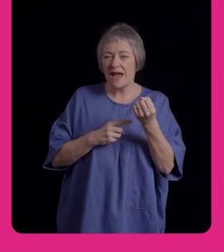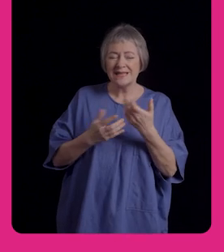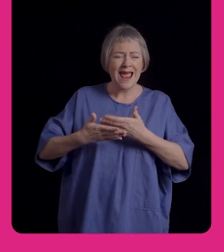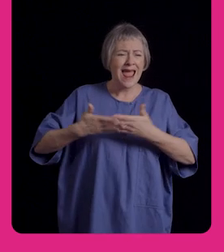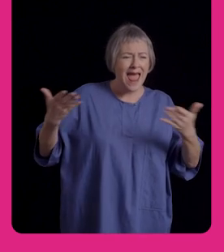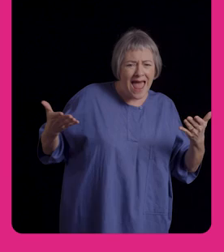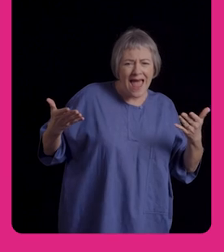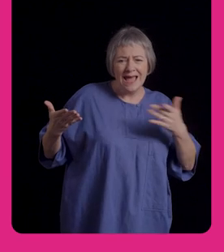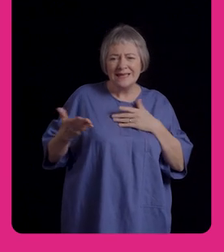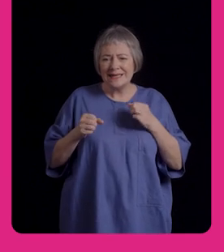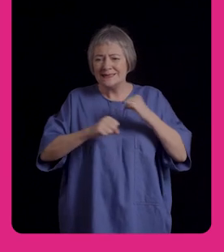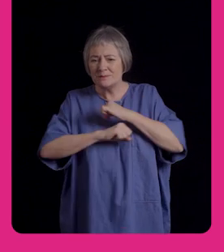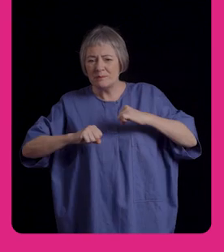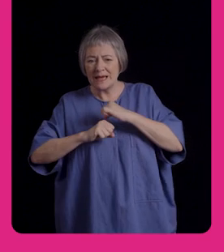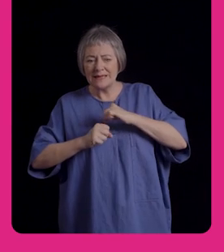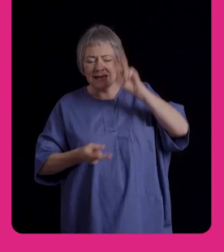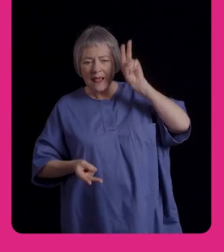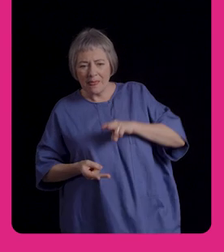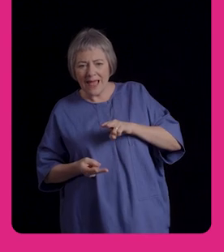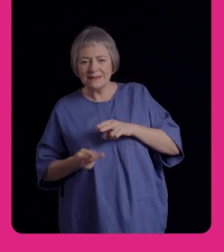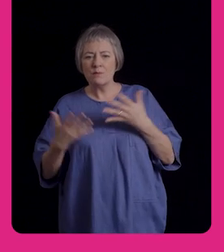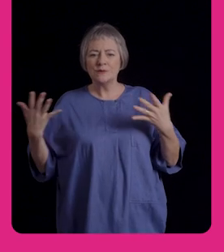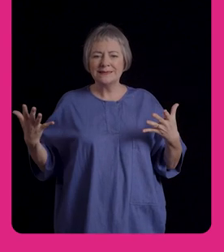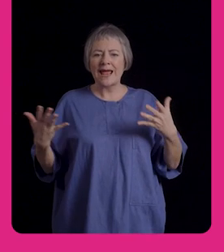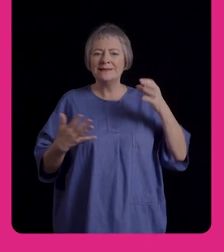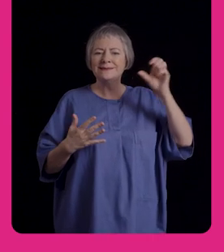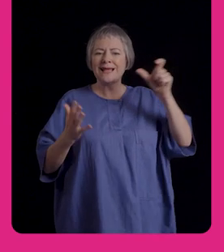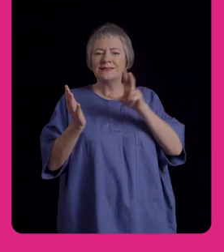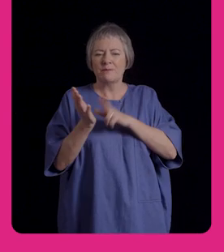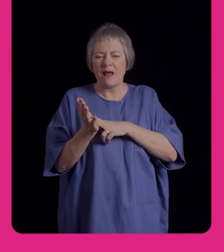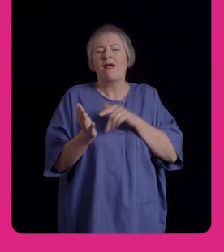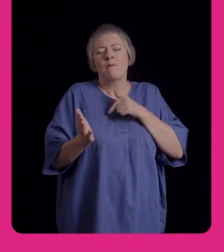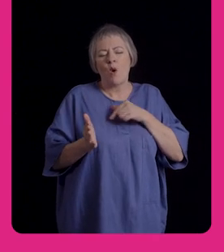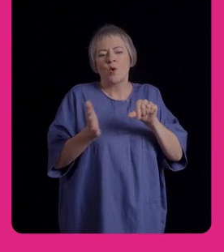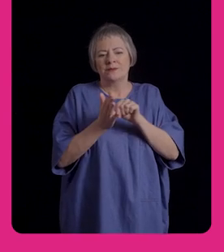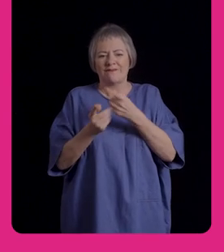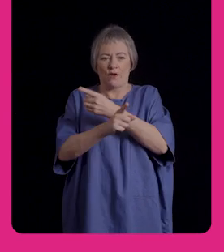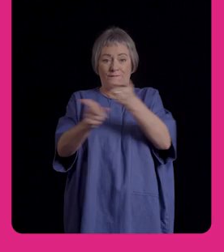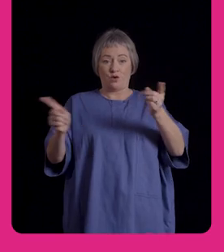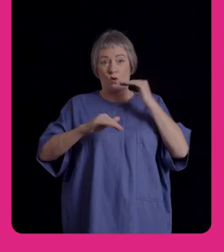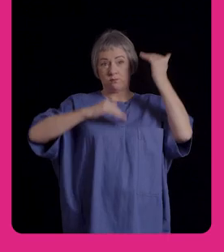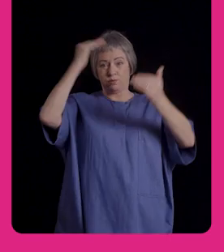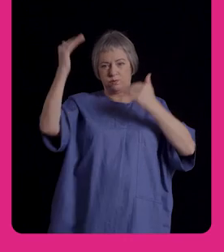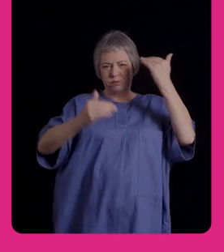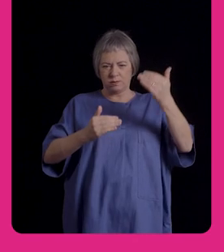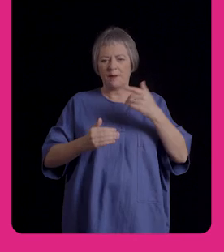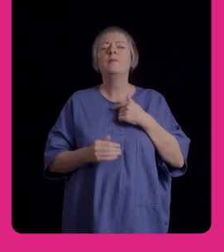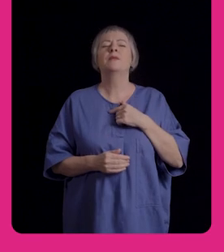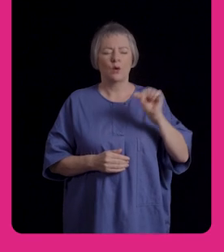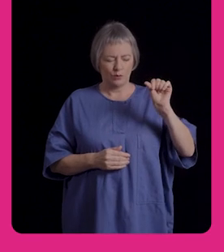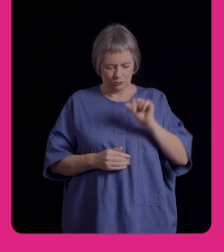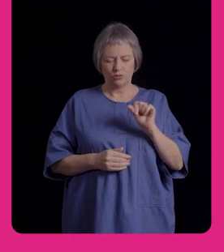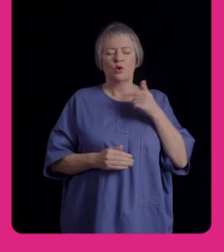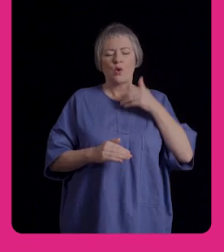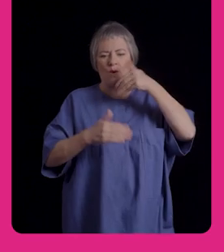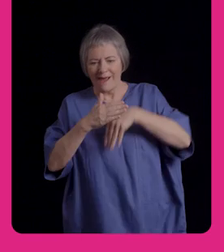any space less than 10 centimeters. For you, it's a more difficult task, but I leave it in your very capable hands. Then we shall go into the